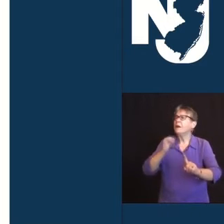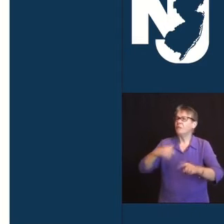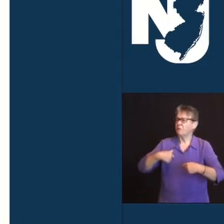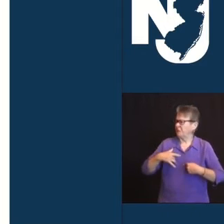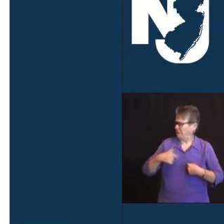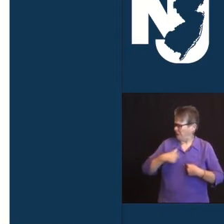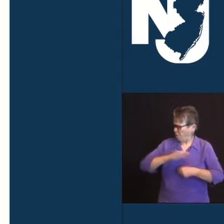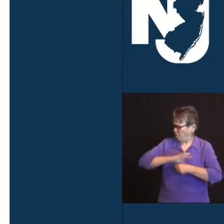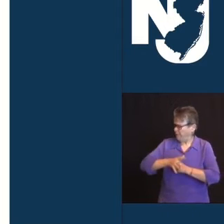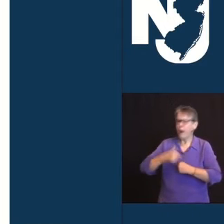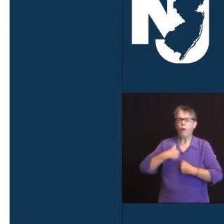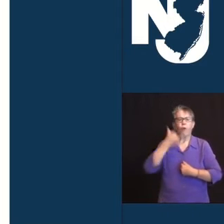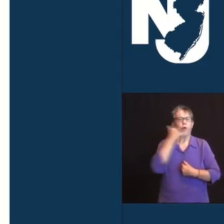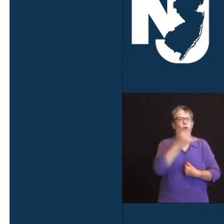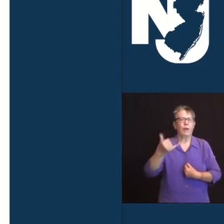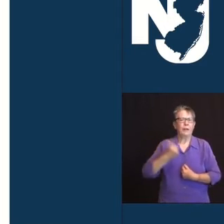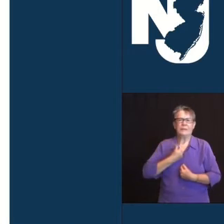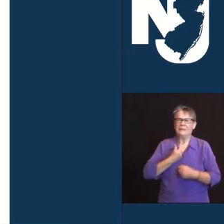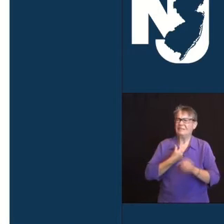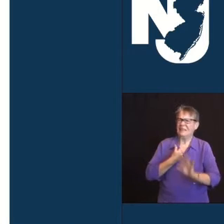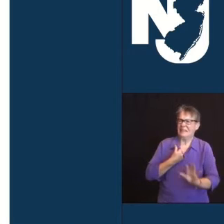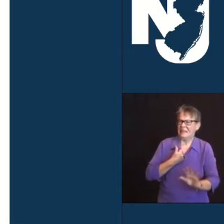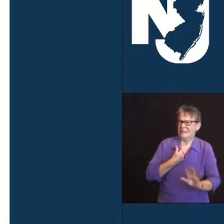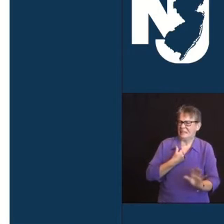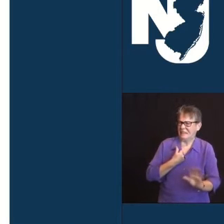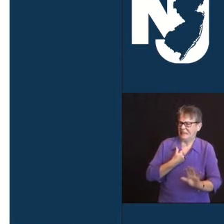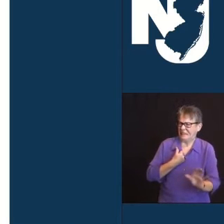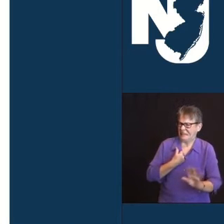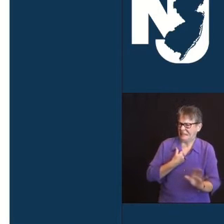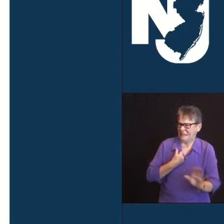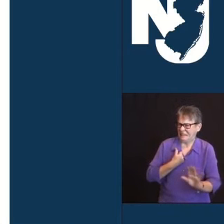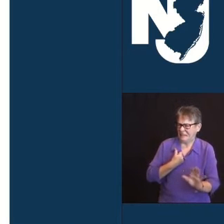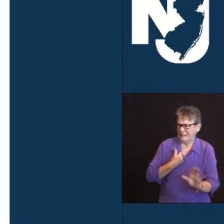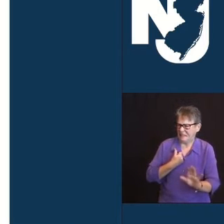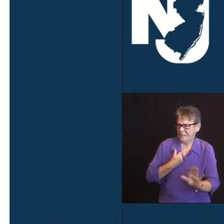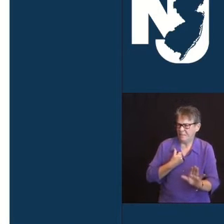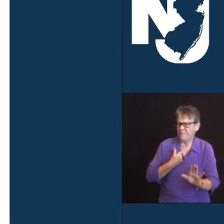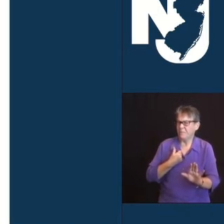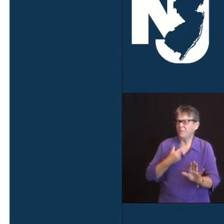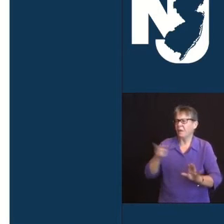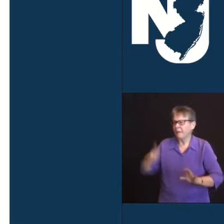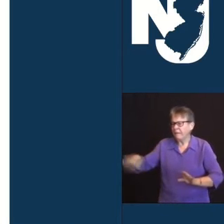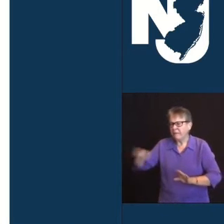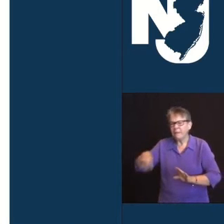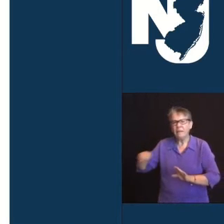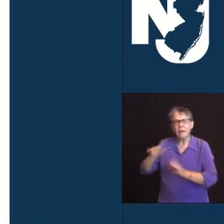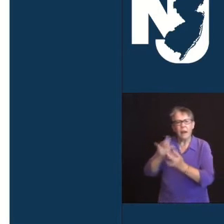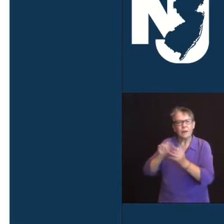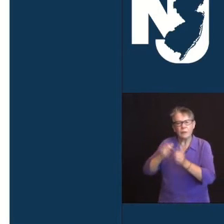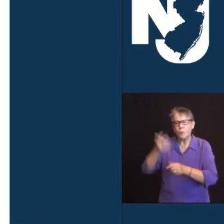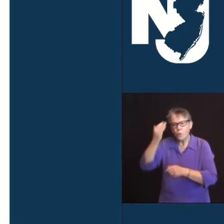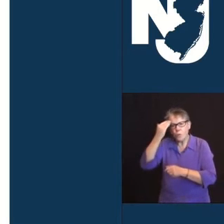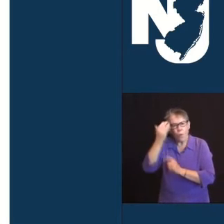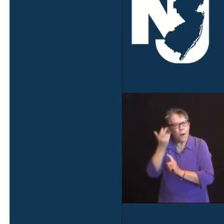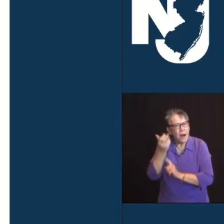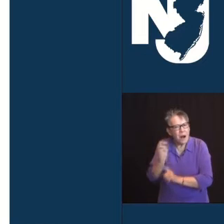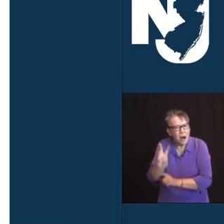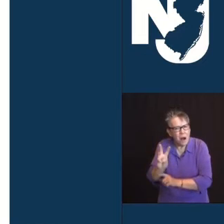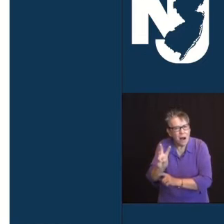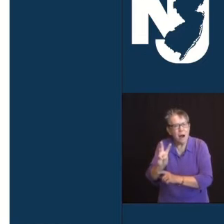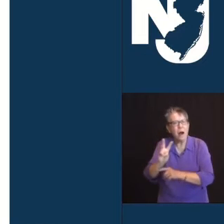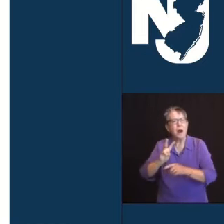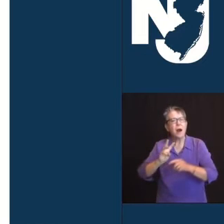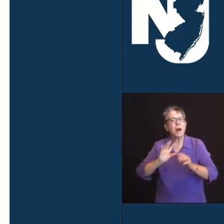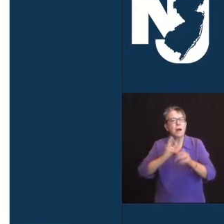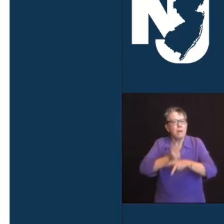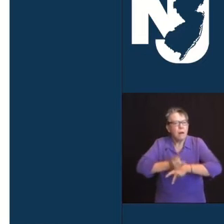about access to testing or social supports that they may need to safely quarantine or isolate. Our